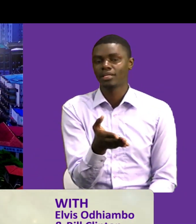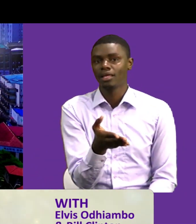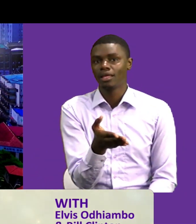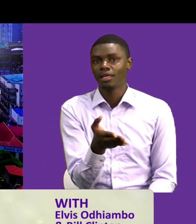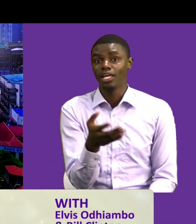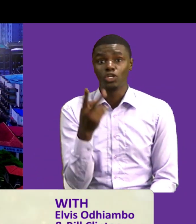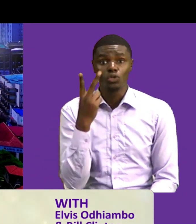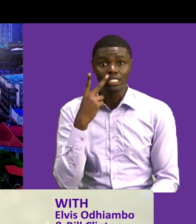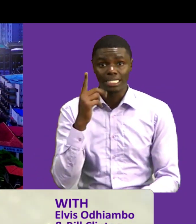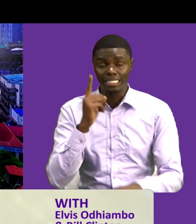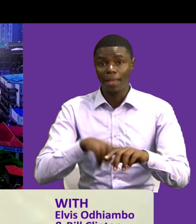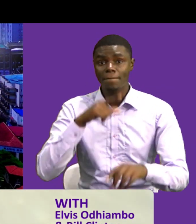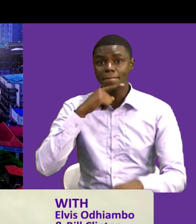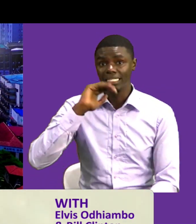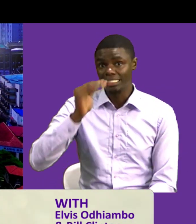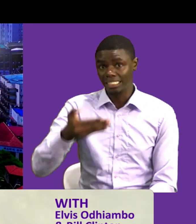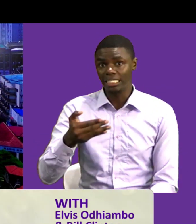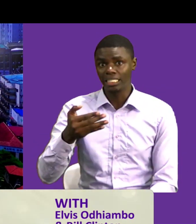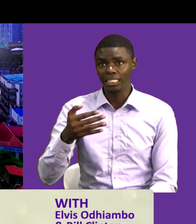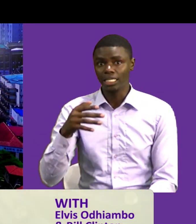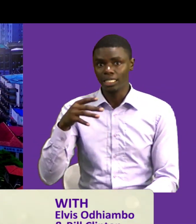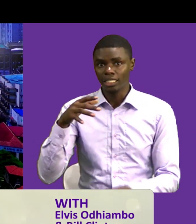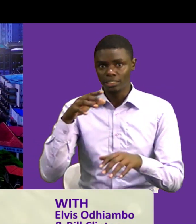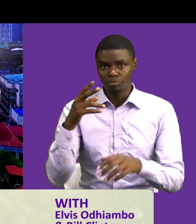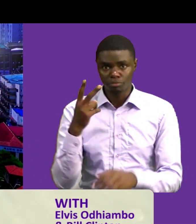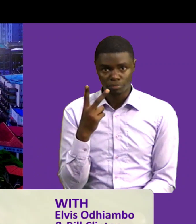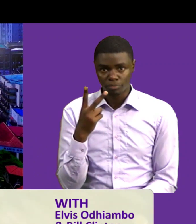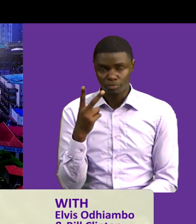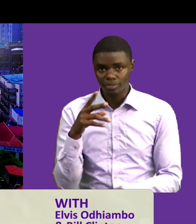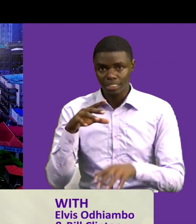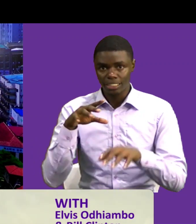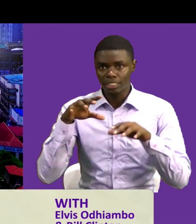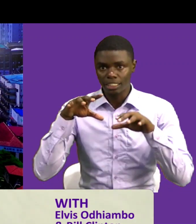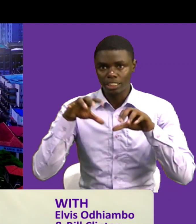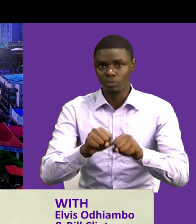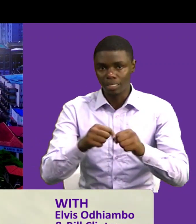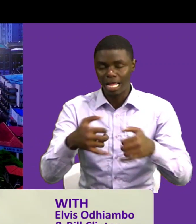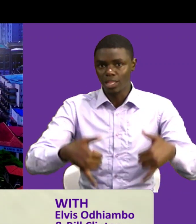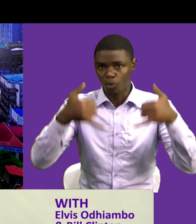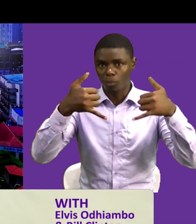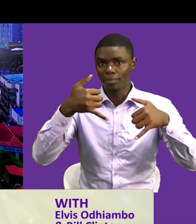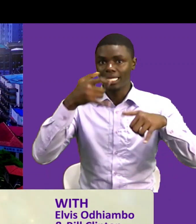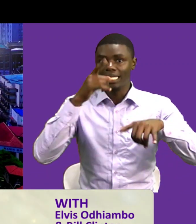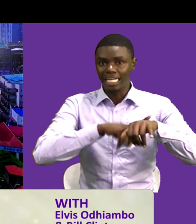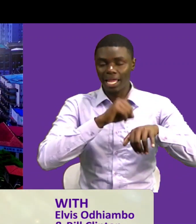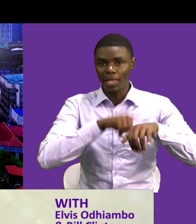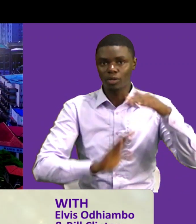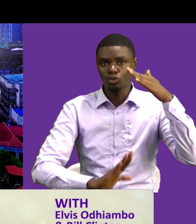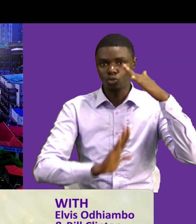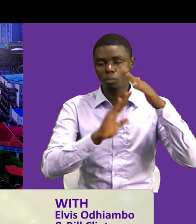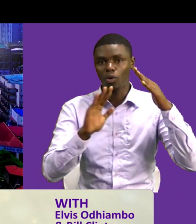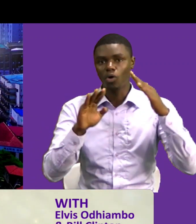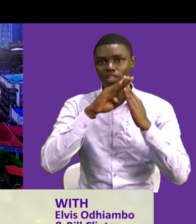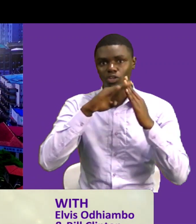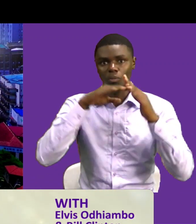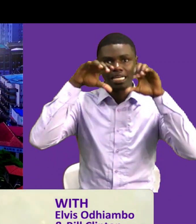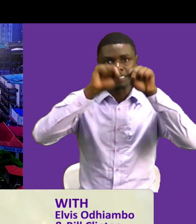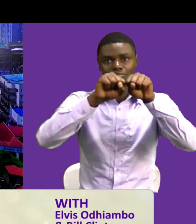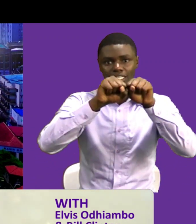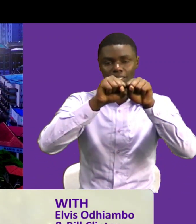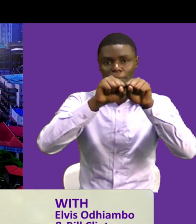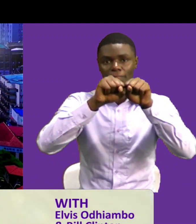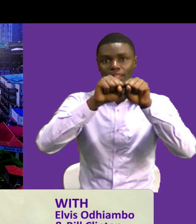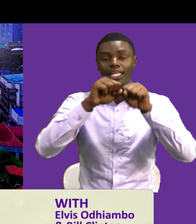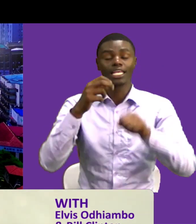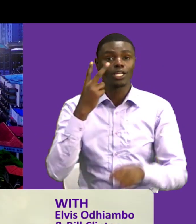and you see when Manchester City sees the cup, when it goes to top of the table, it sees the cup that